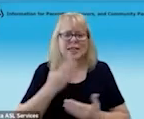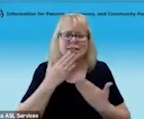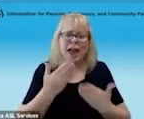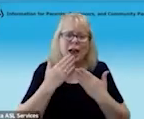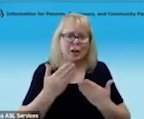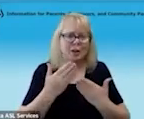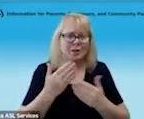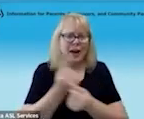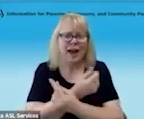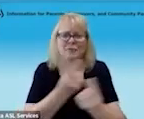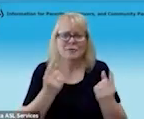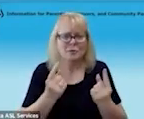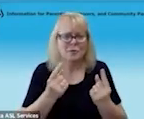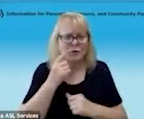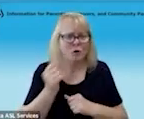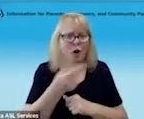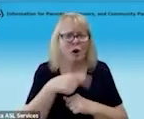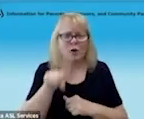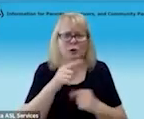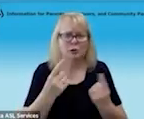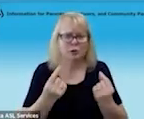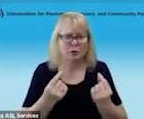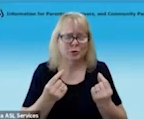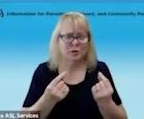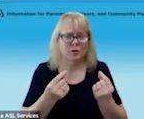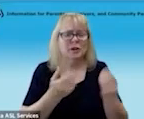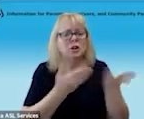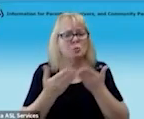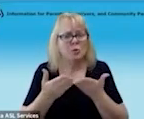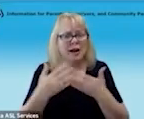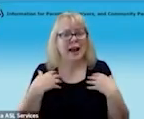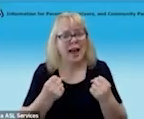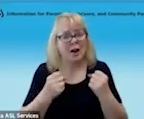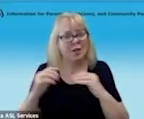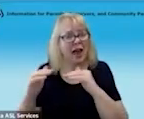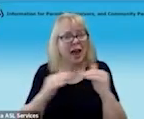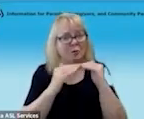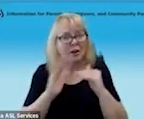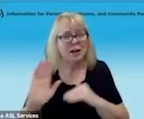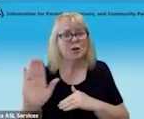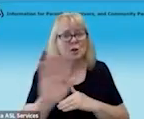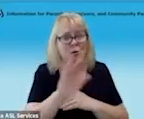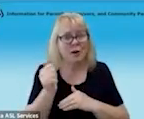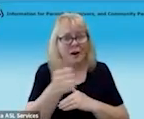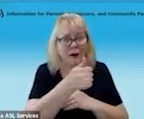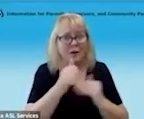your community. I will now hand the program back to Ms. Moore.